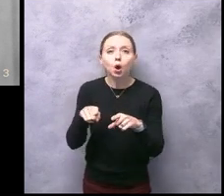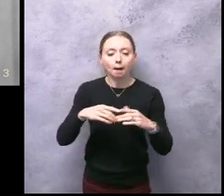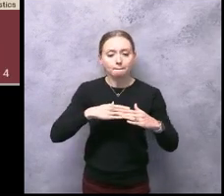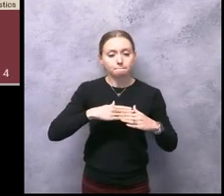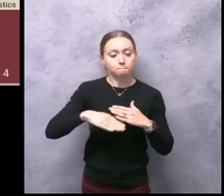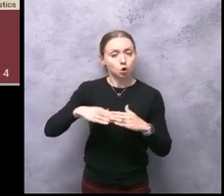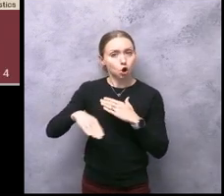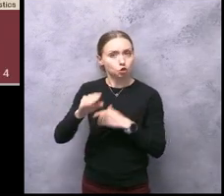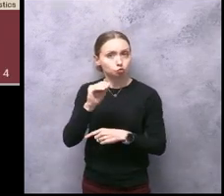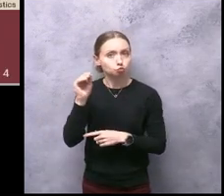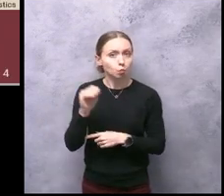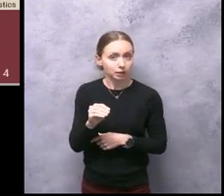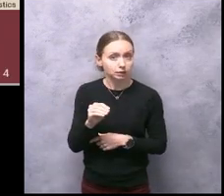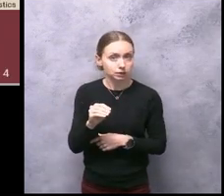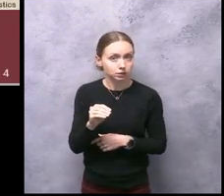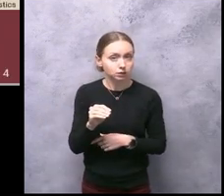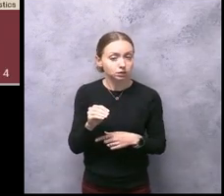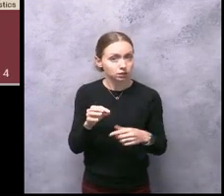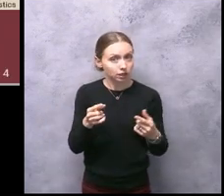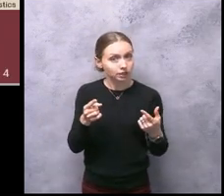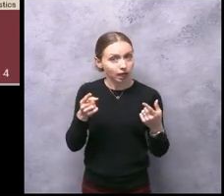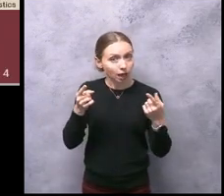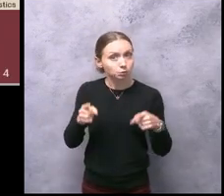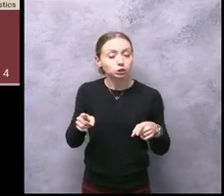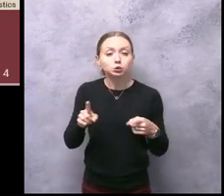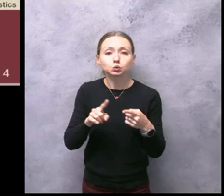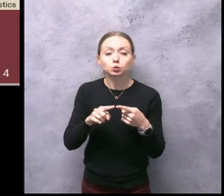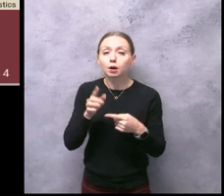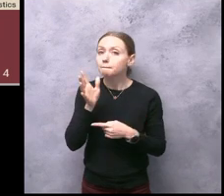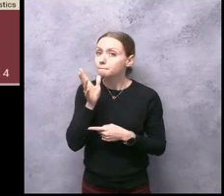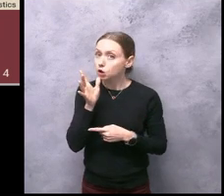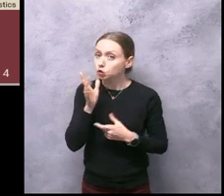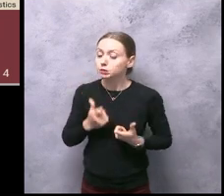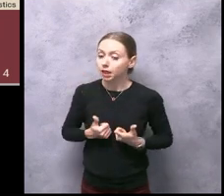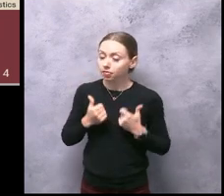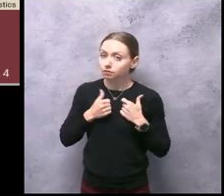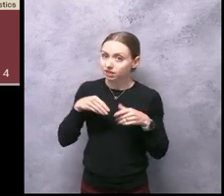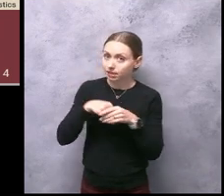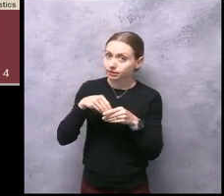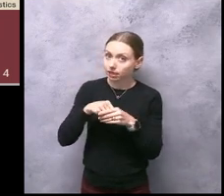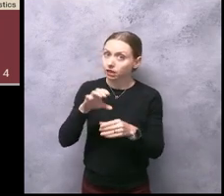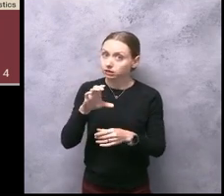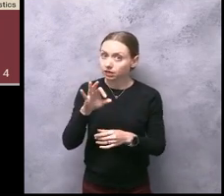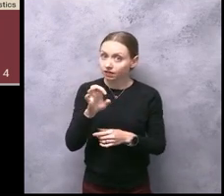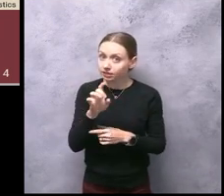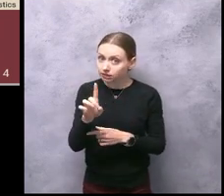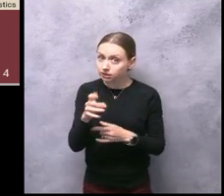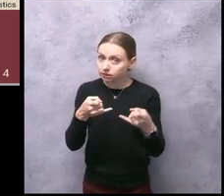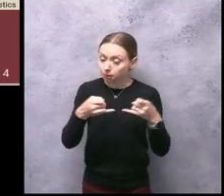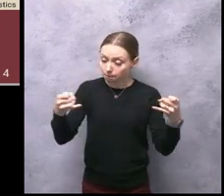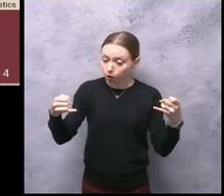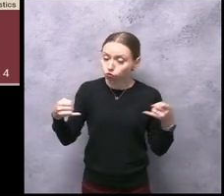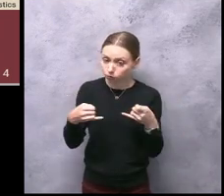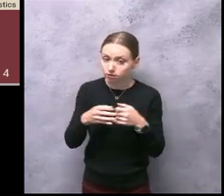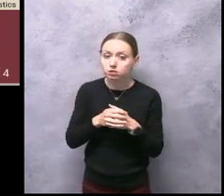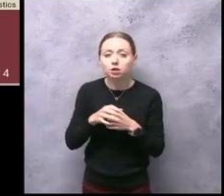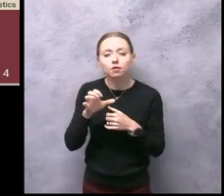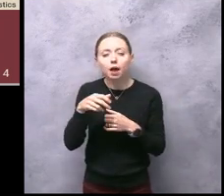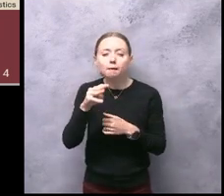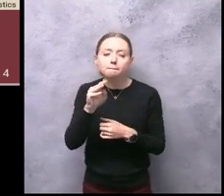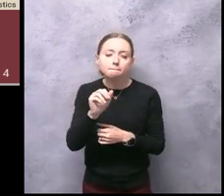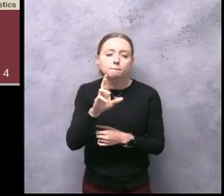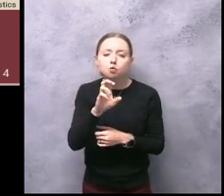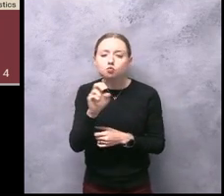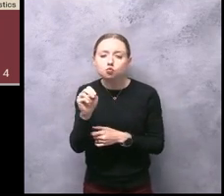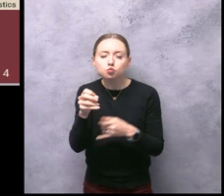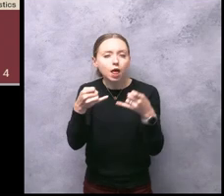rate that's happening to mothers living within Cypress-Fairbanks ISD boundaries. So the maroon line that you see